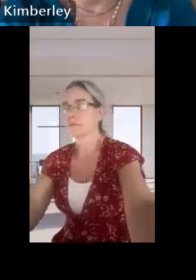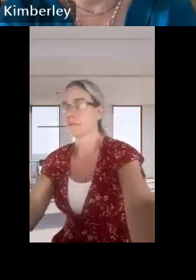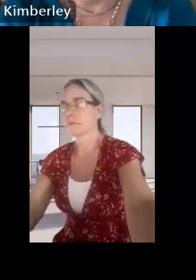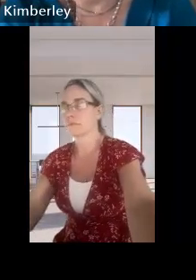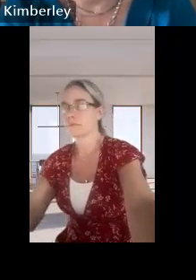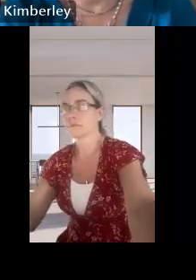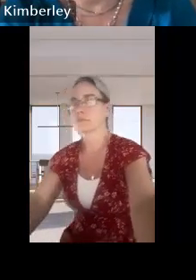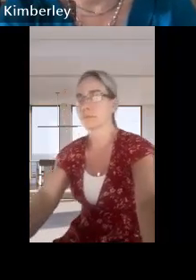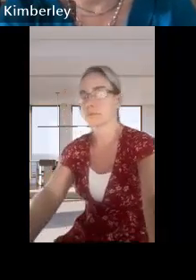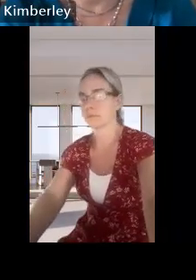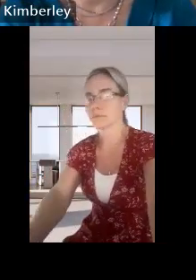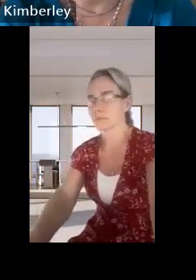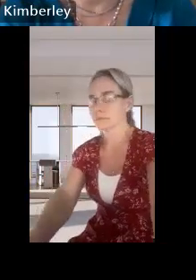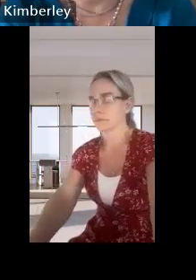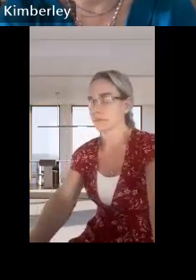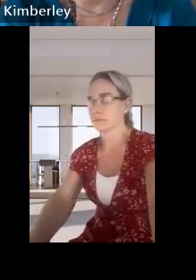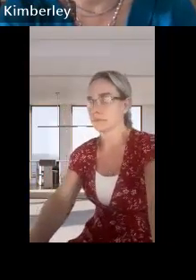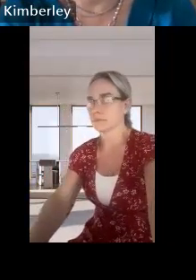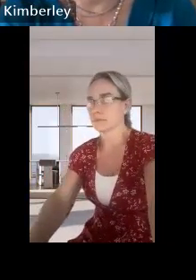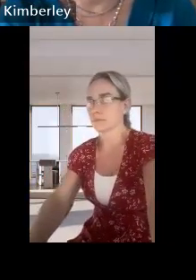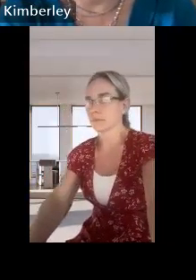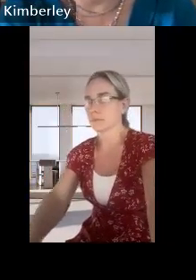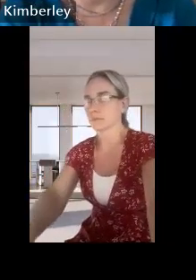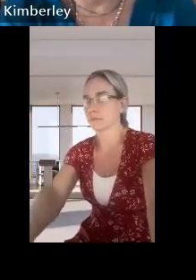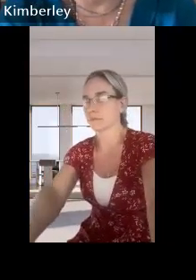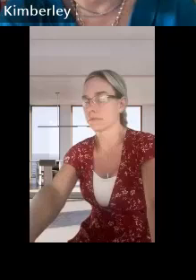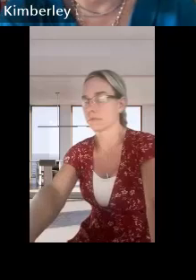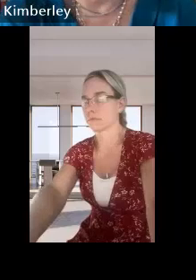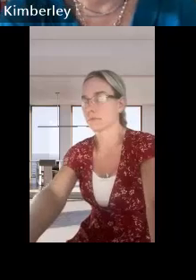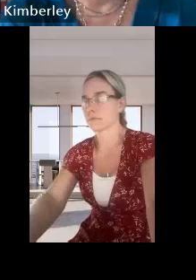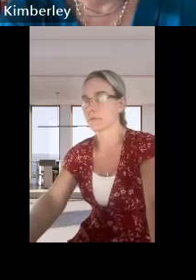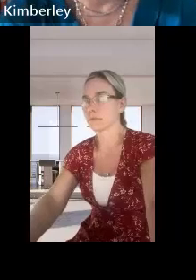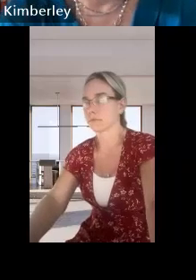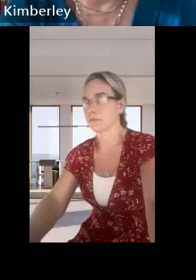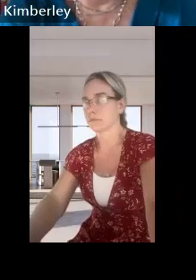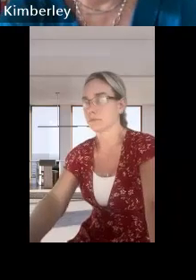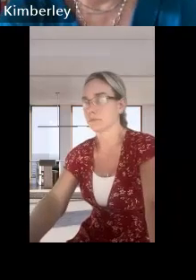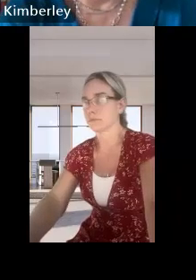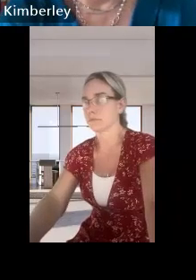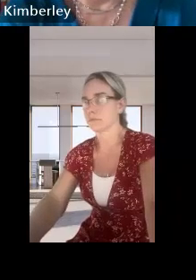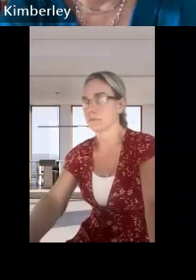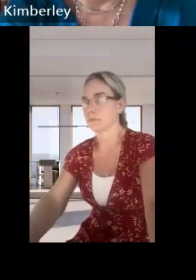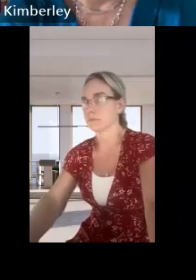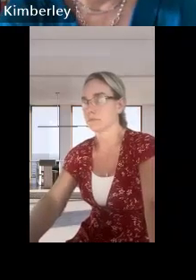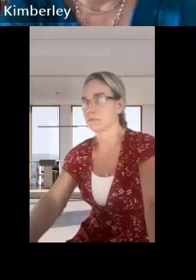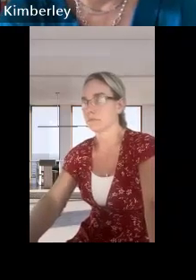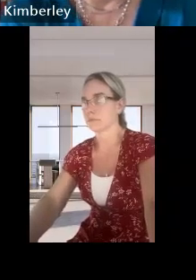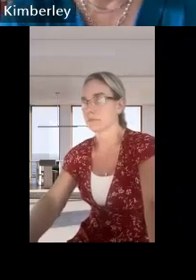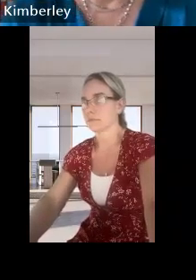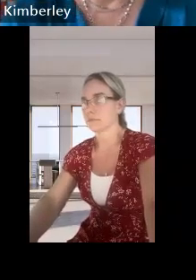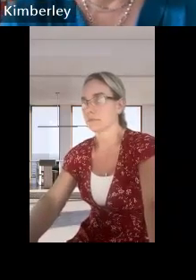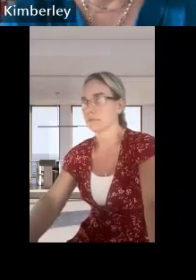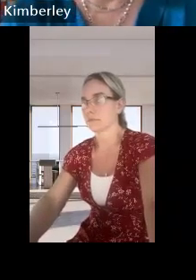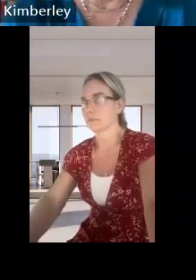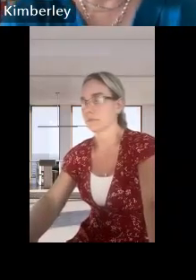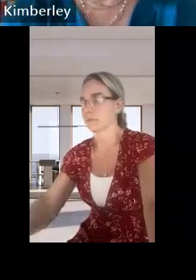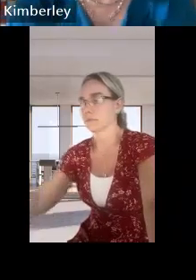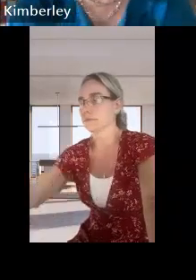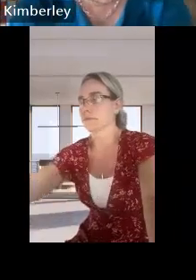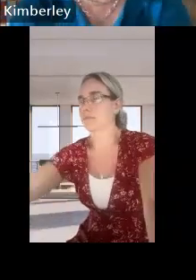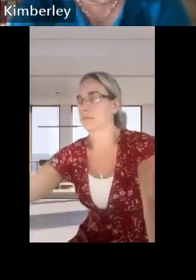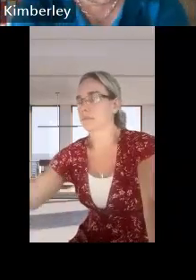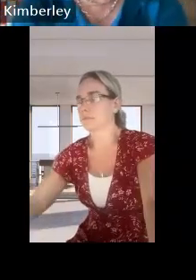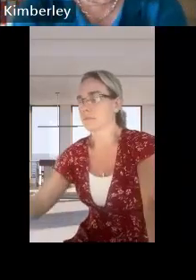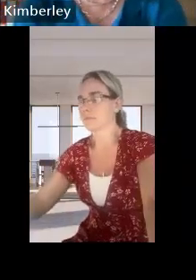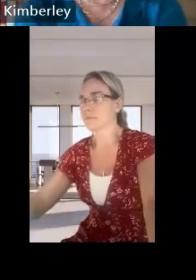land. So the way, you know, when we collect EDC revenues, they expect us that to be held. We cannot use that for anything else.